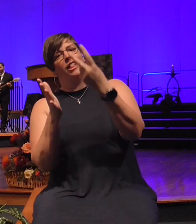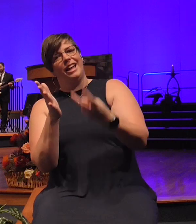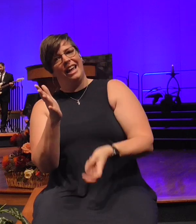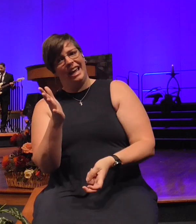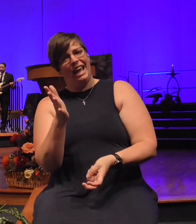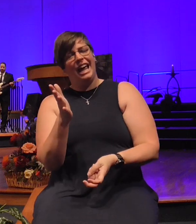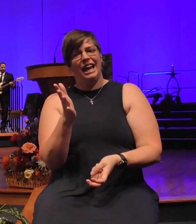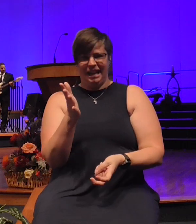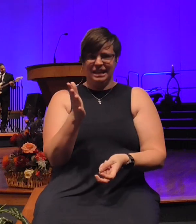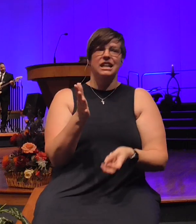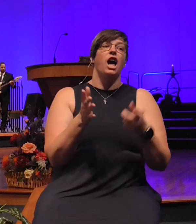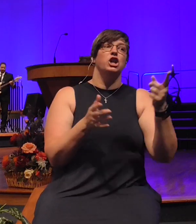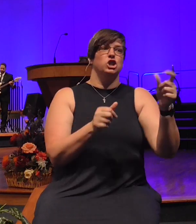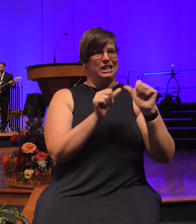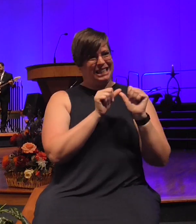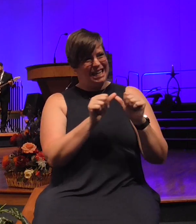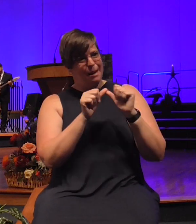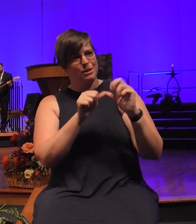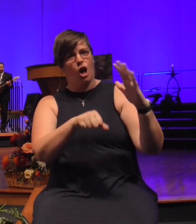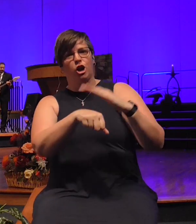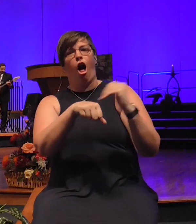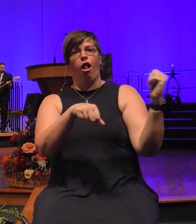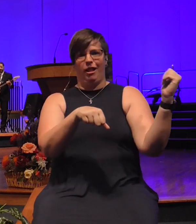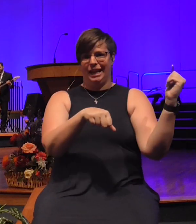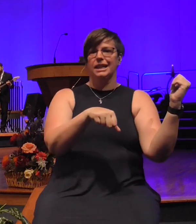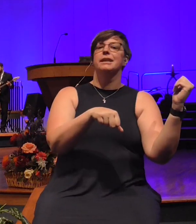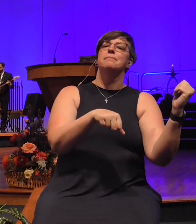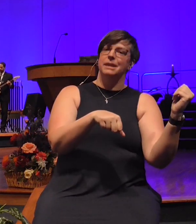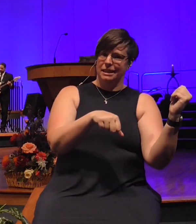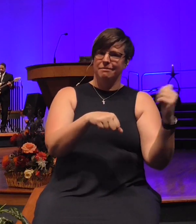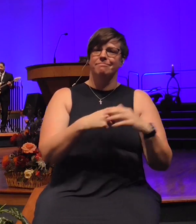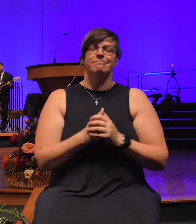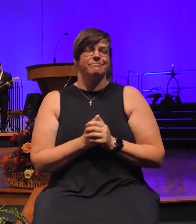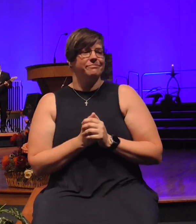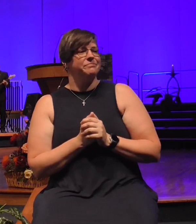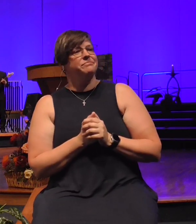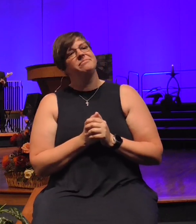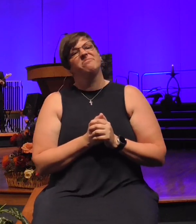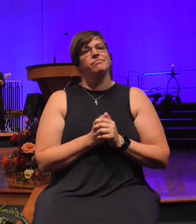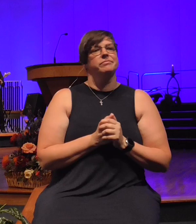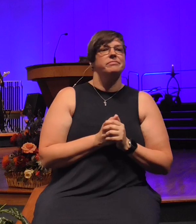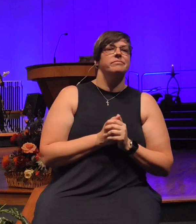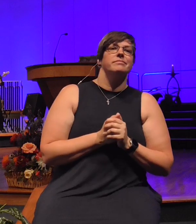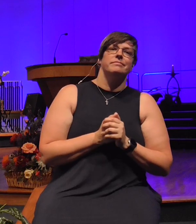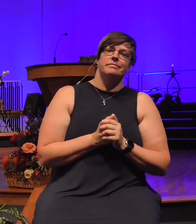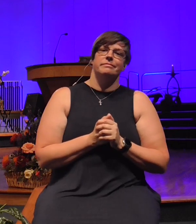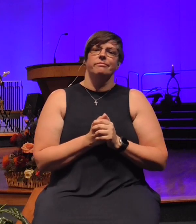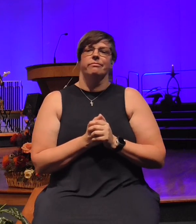am falling, and she keeps calling me back again.